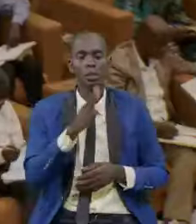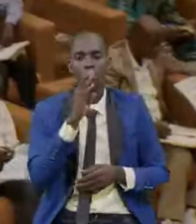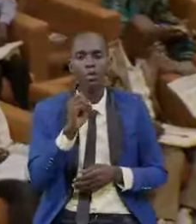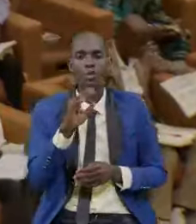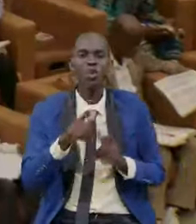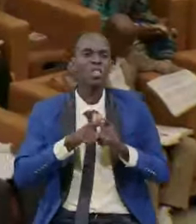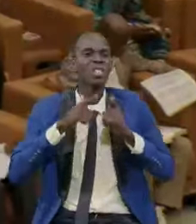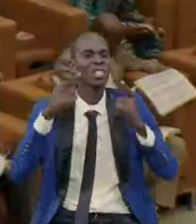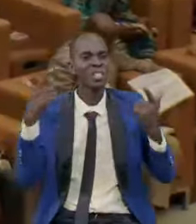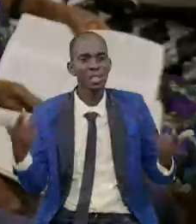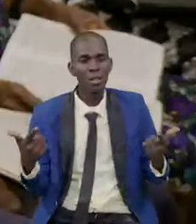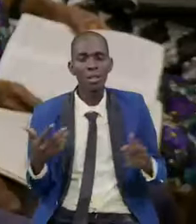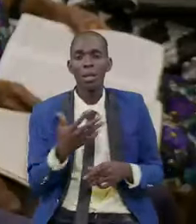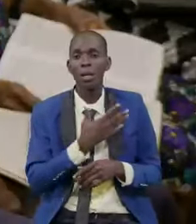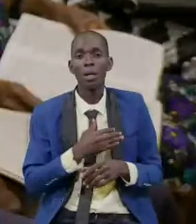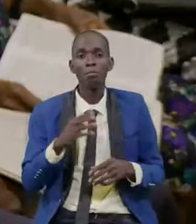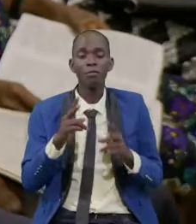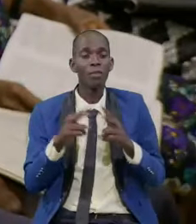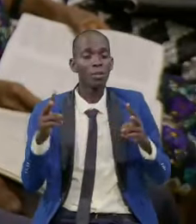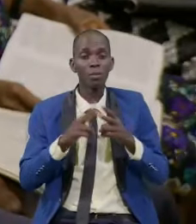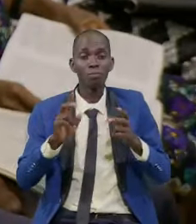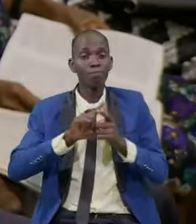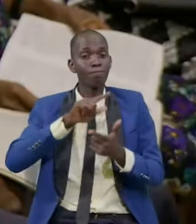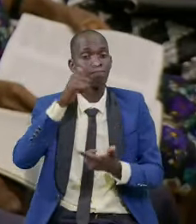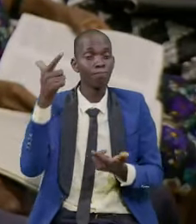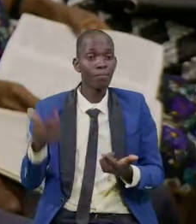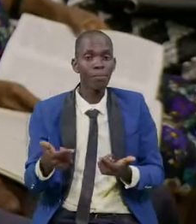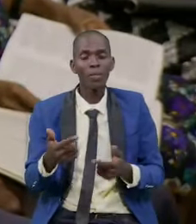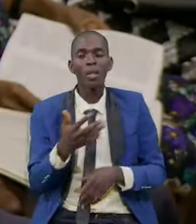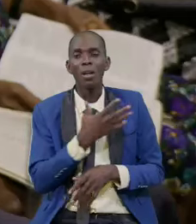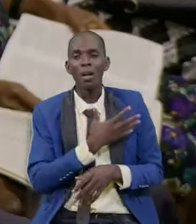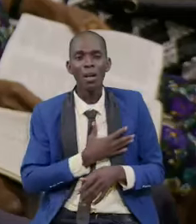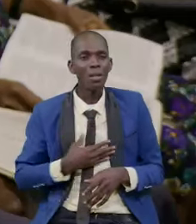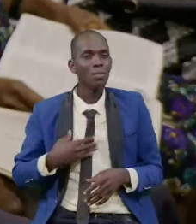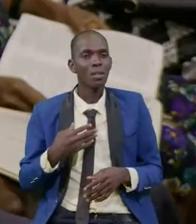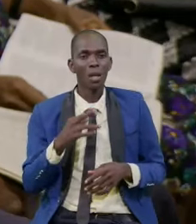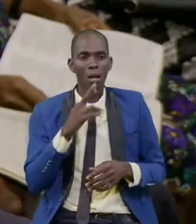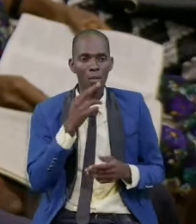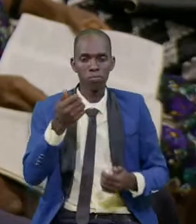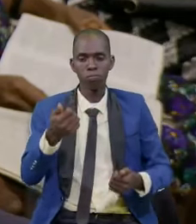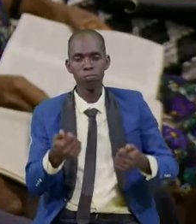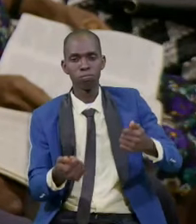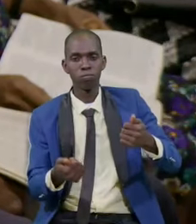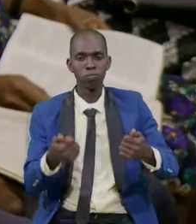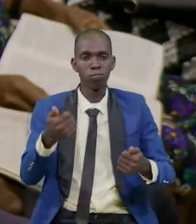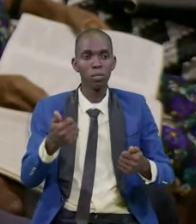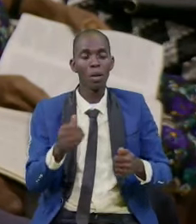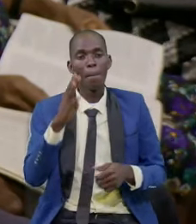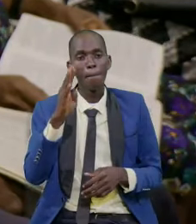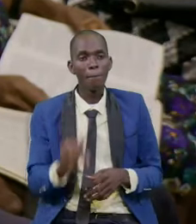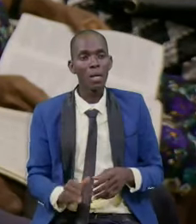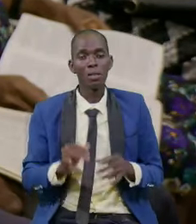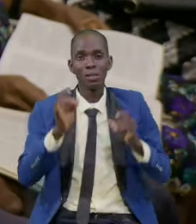so great and so massive, and are driven with fierce